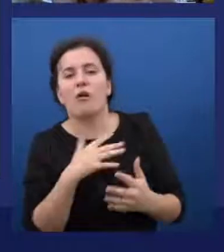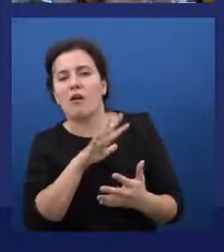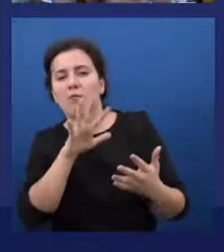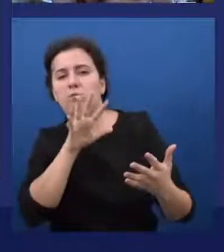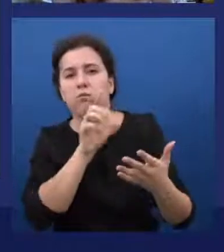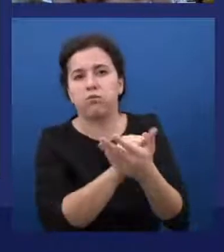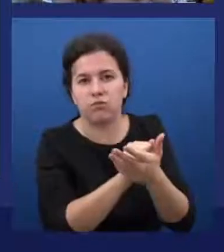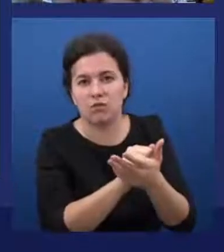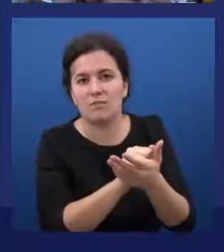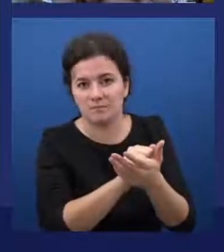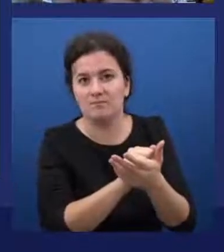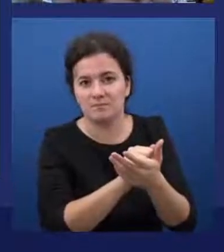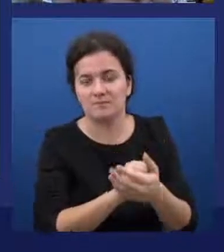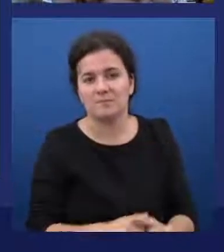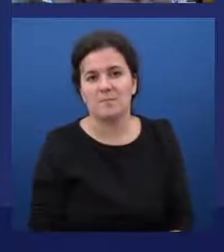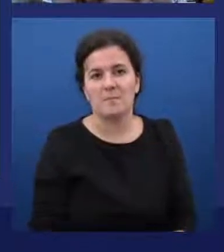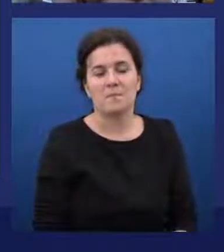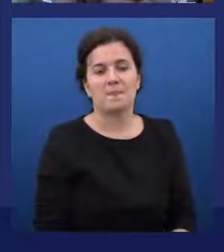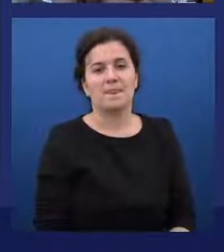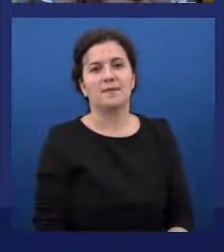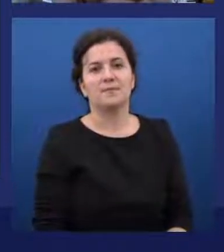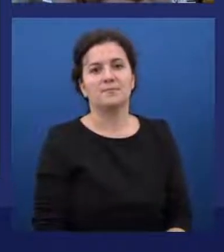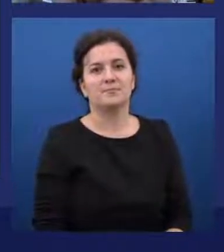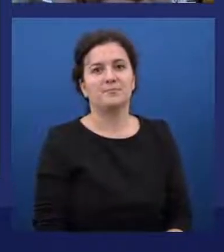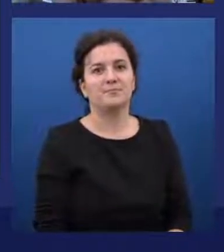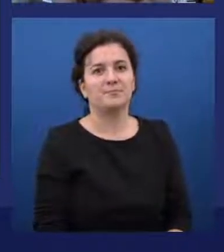to actually that method.